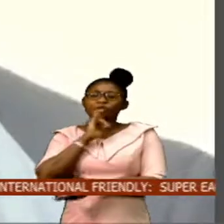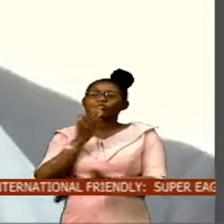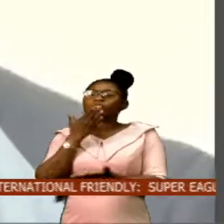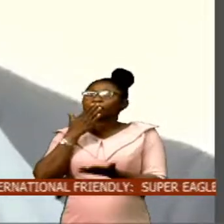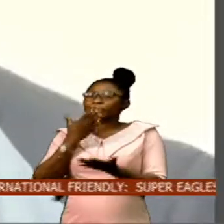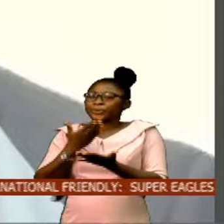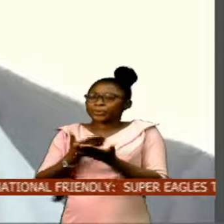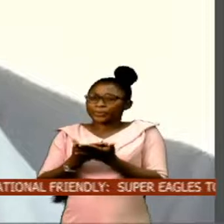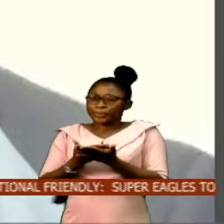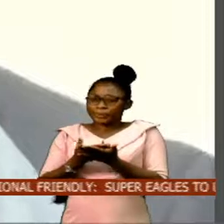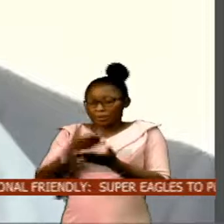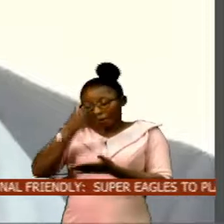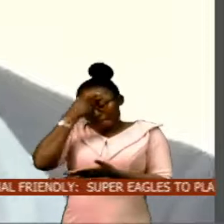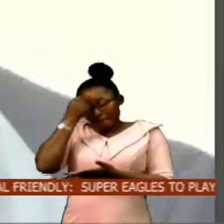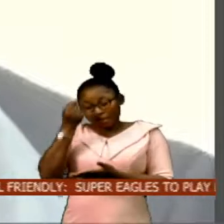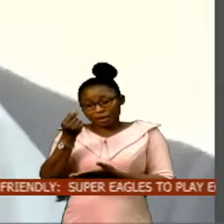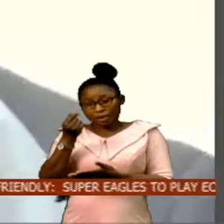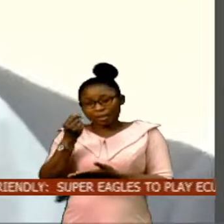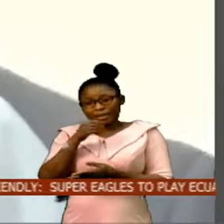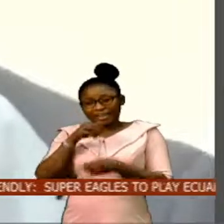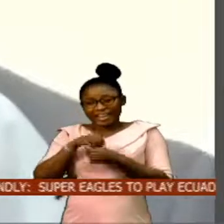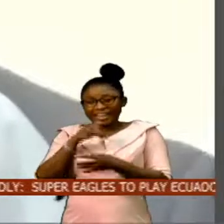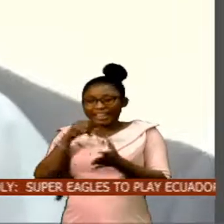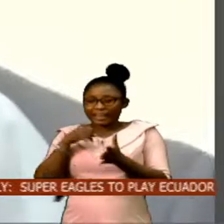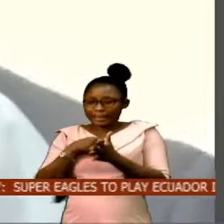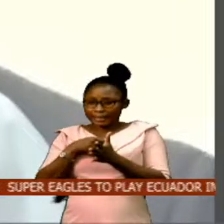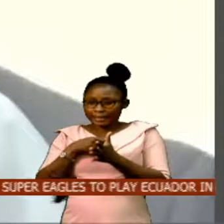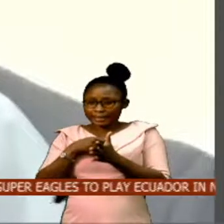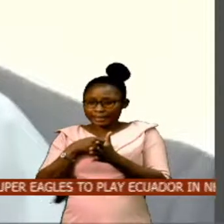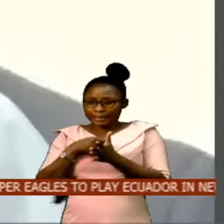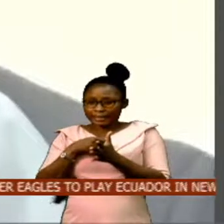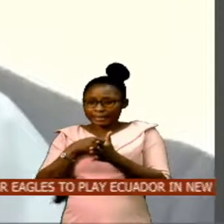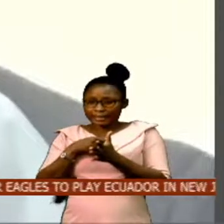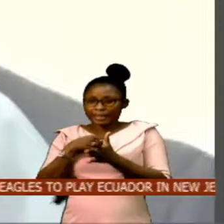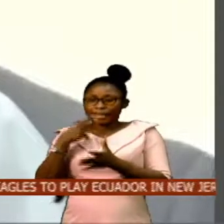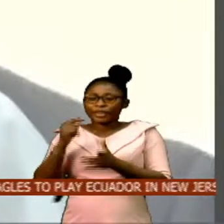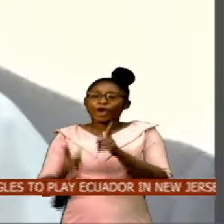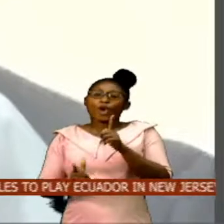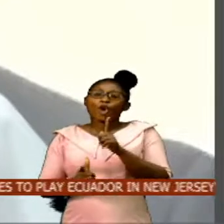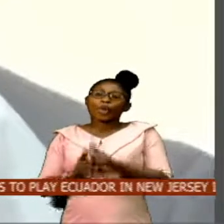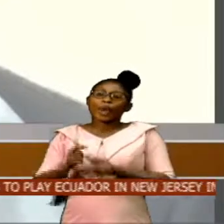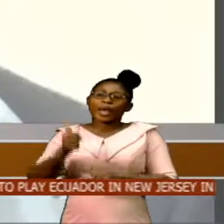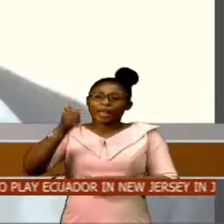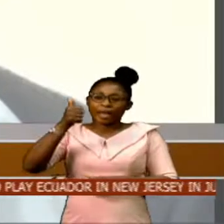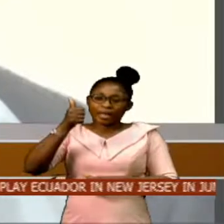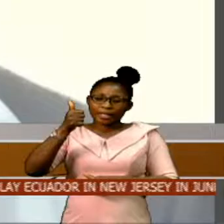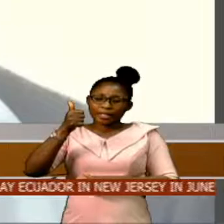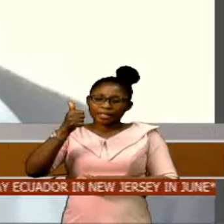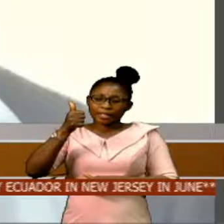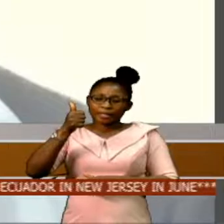is good because in it, the greatest